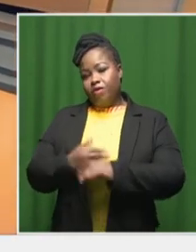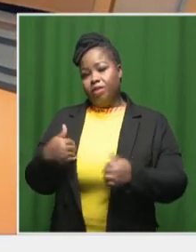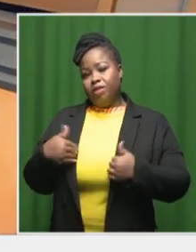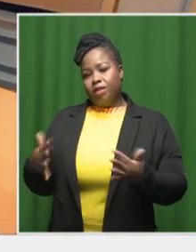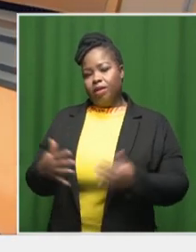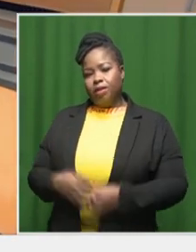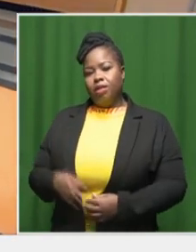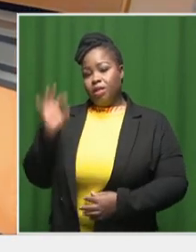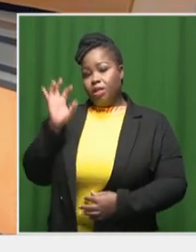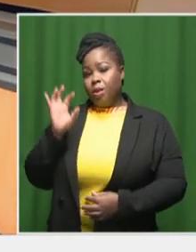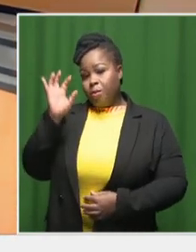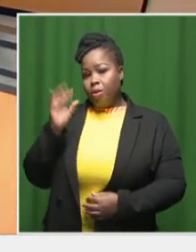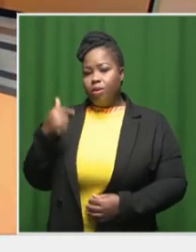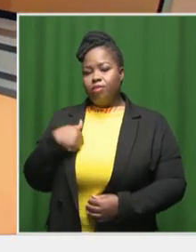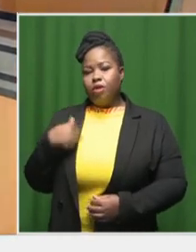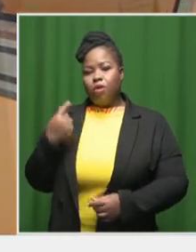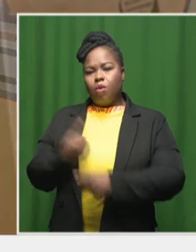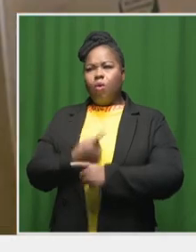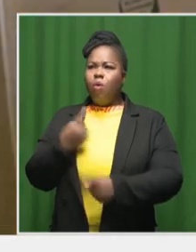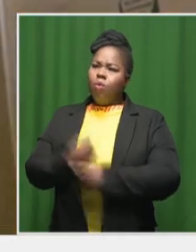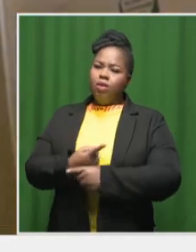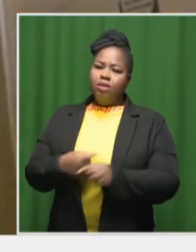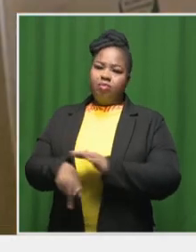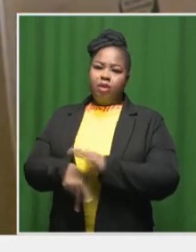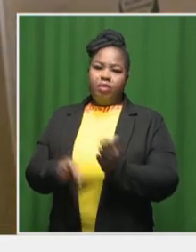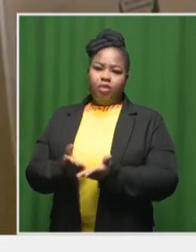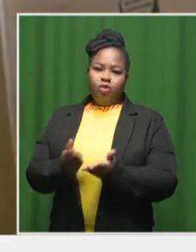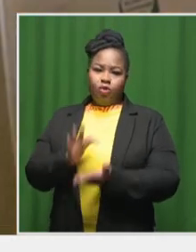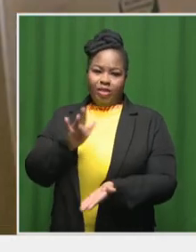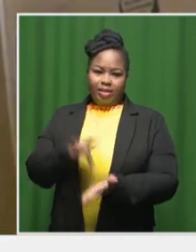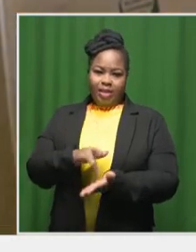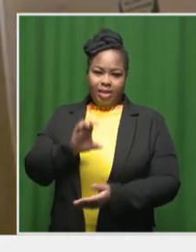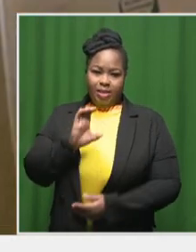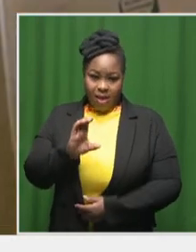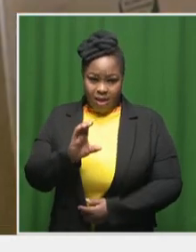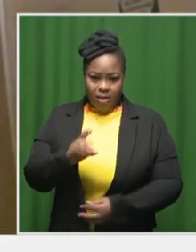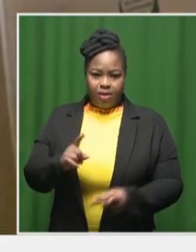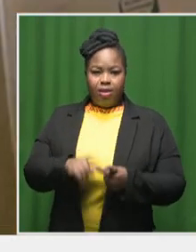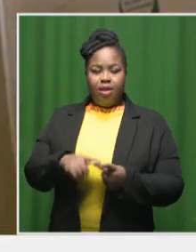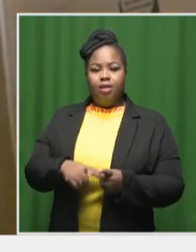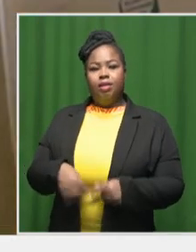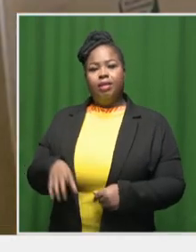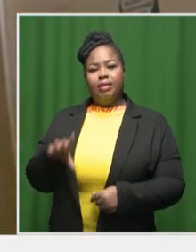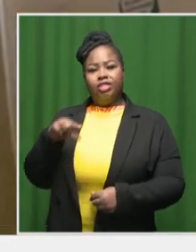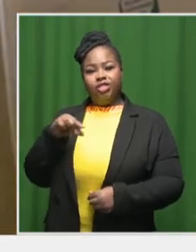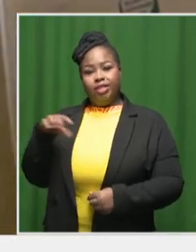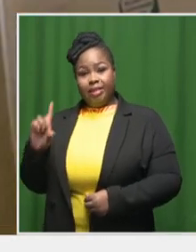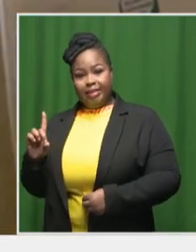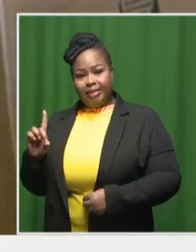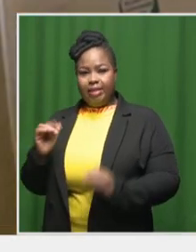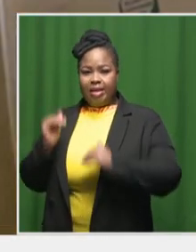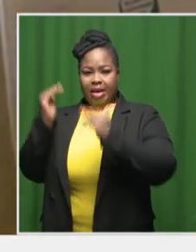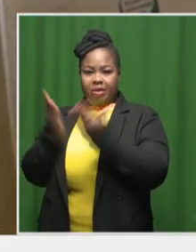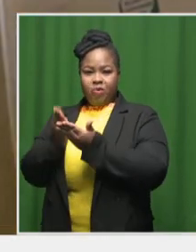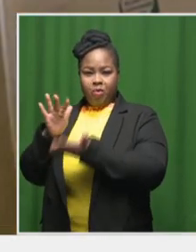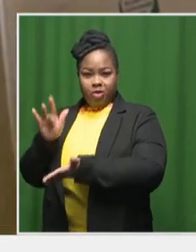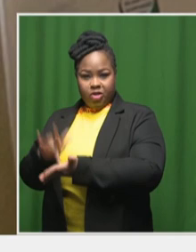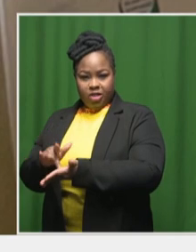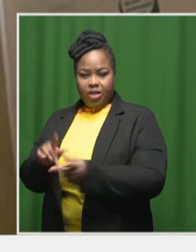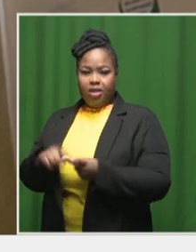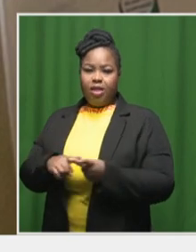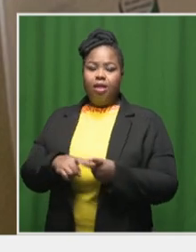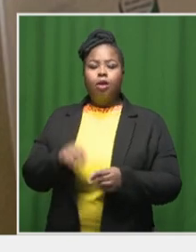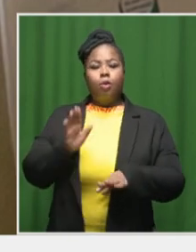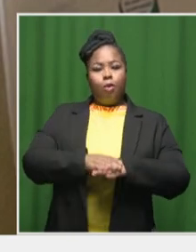I was always on primary school, I was centre. Then I moved to goal defence in high school. And when I got to the university, I started playing